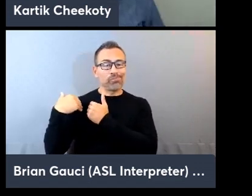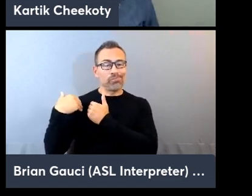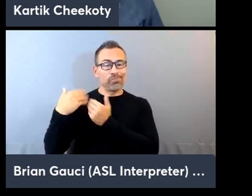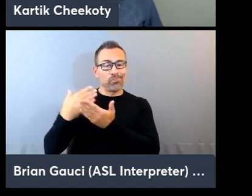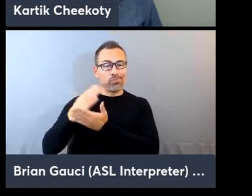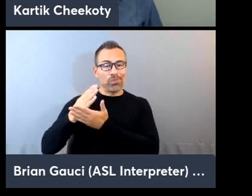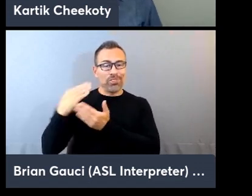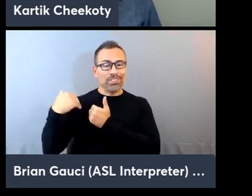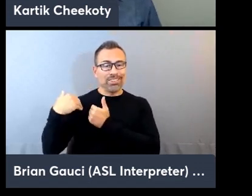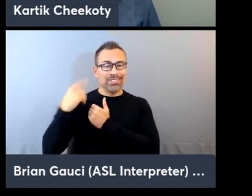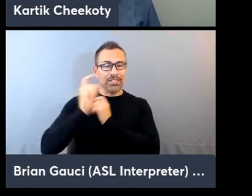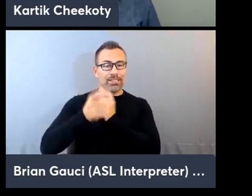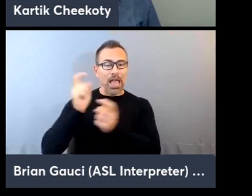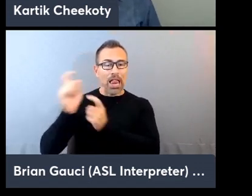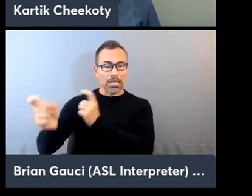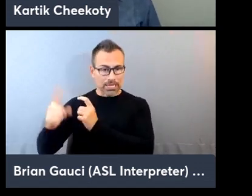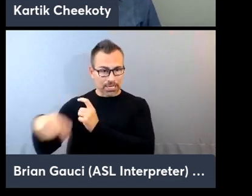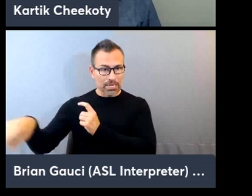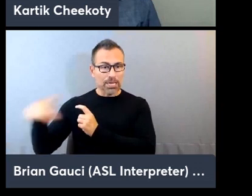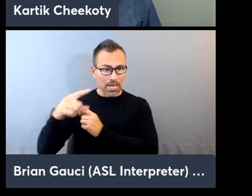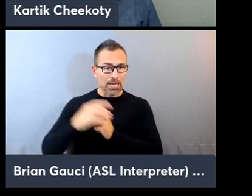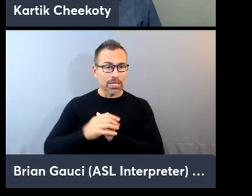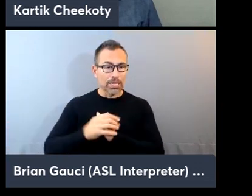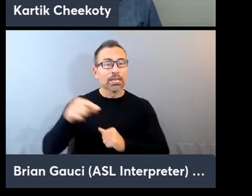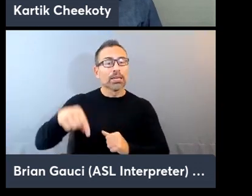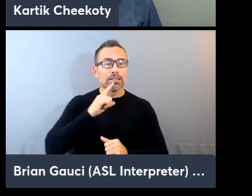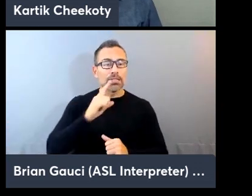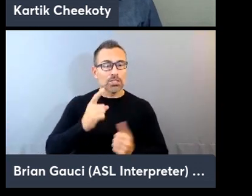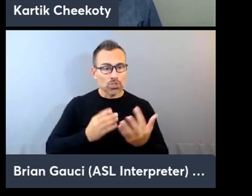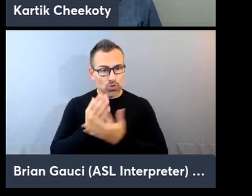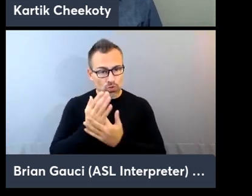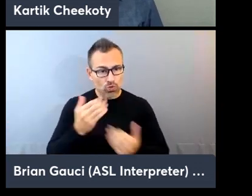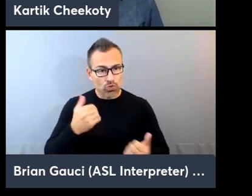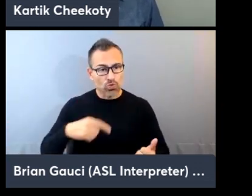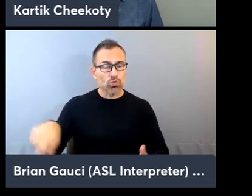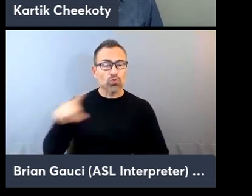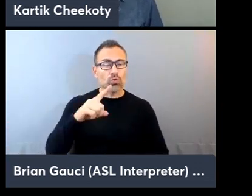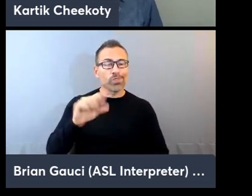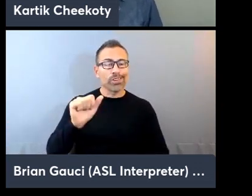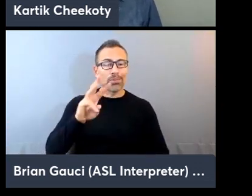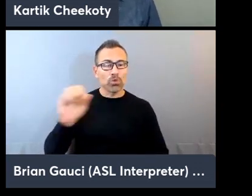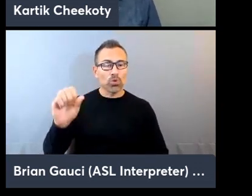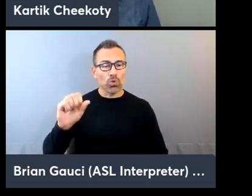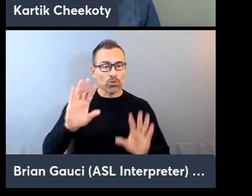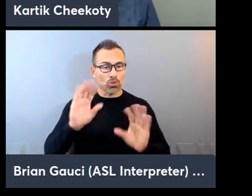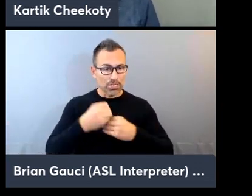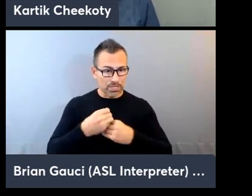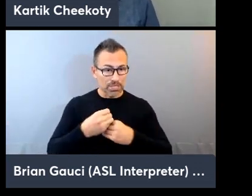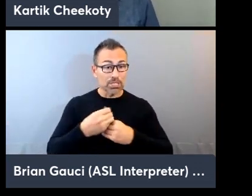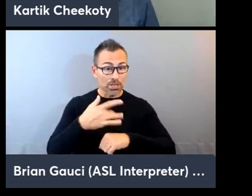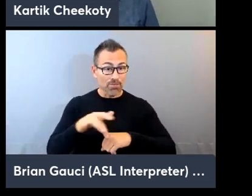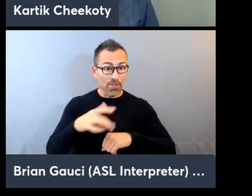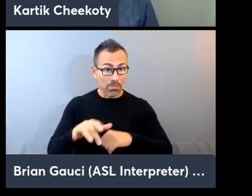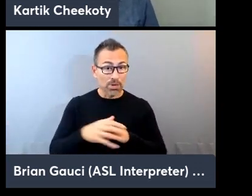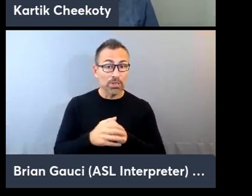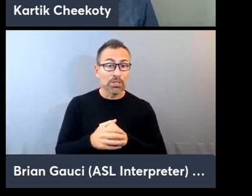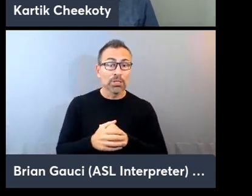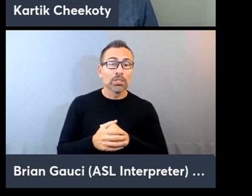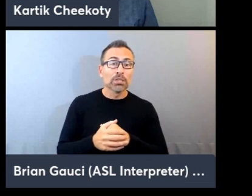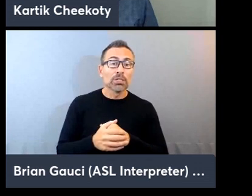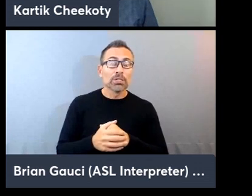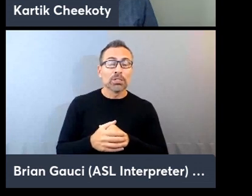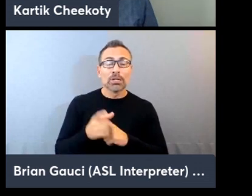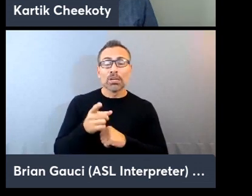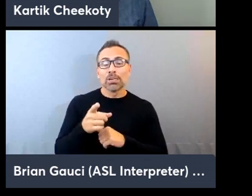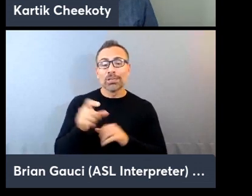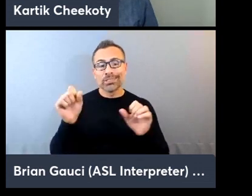a construct that is actually available through AWS organizations today. And when you navigate